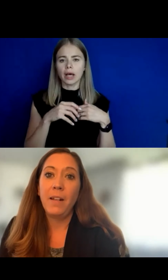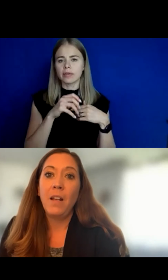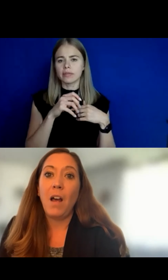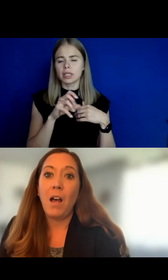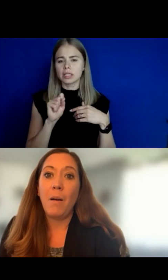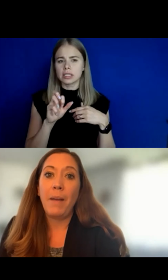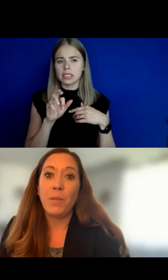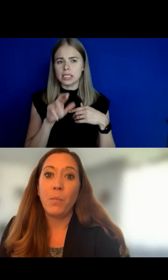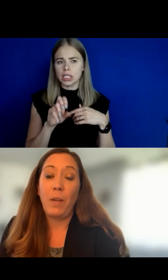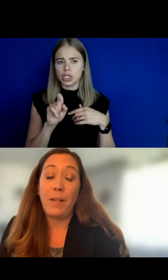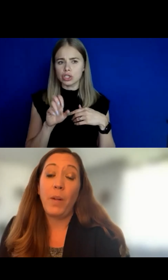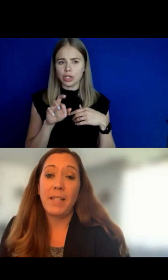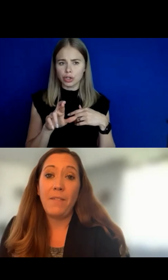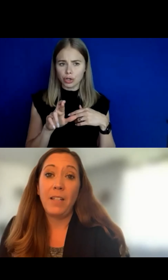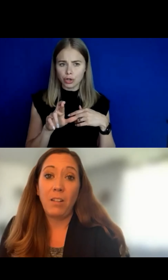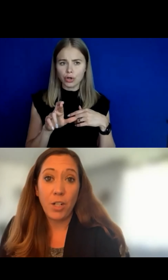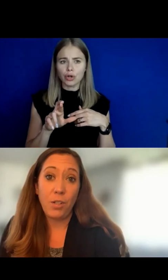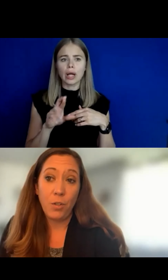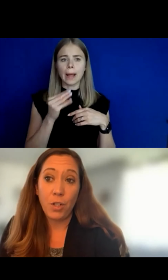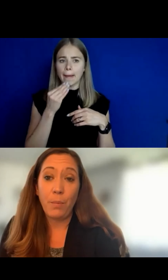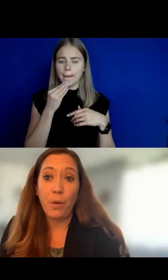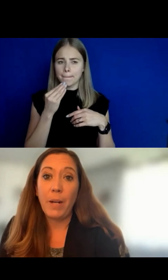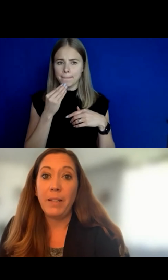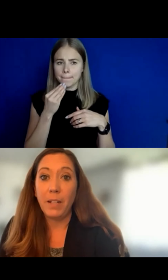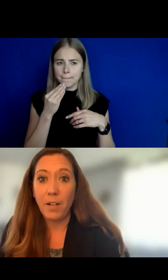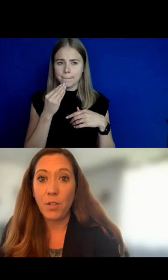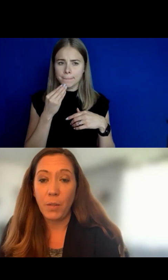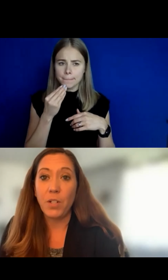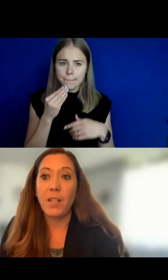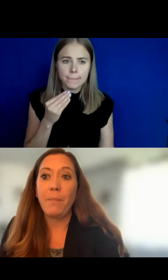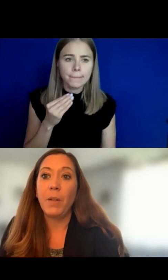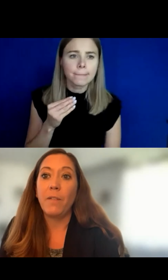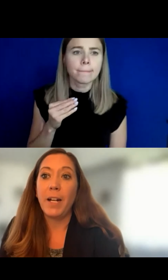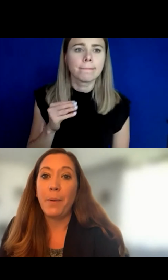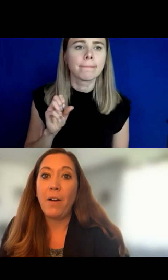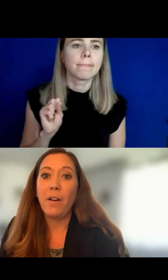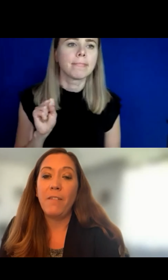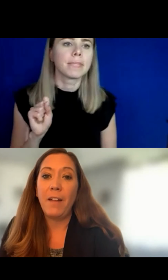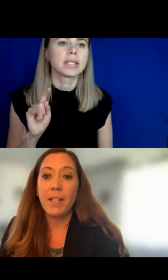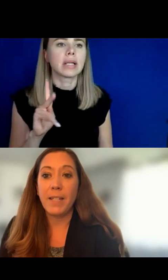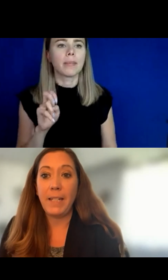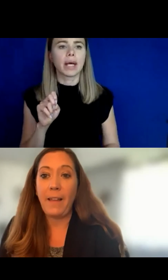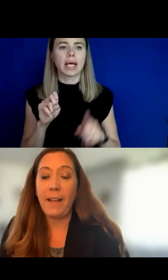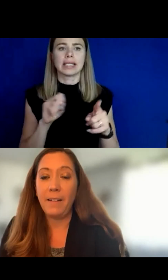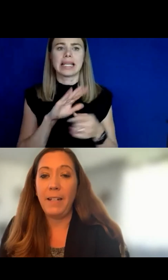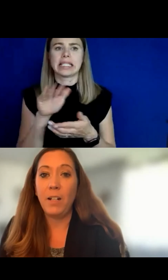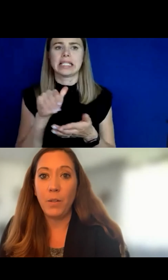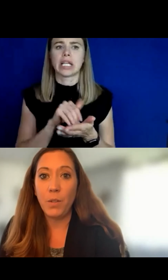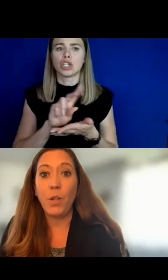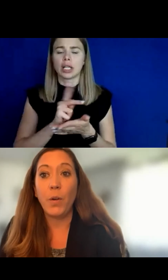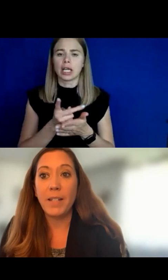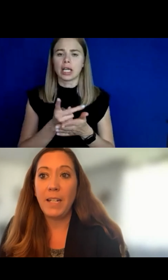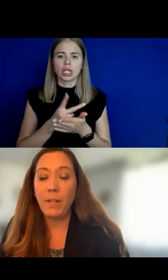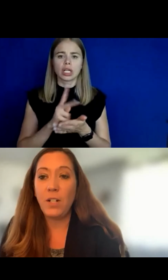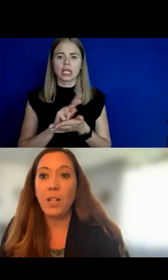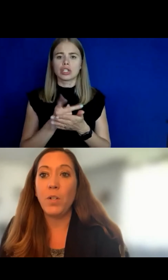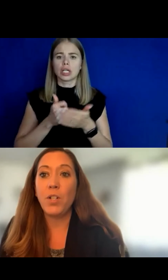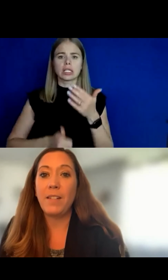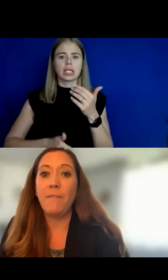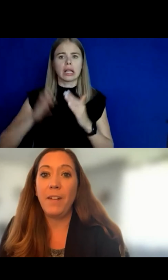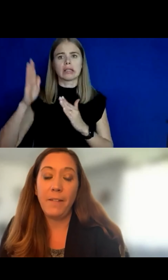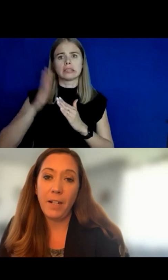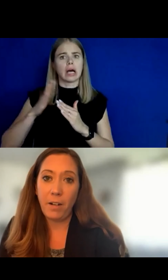site, as well as having the largest nutrition program in the country, which is something we're very proud of. Obviously, that includes New York City